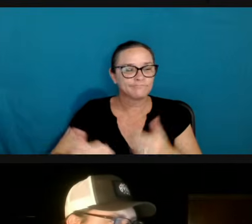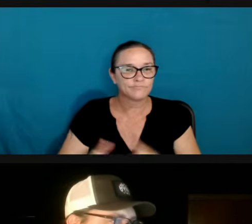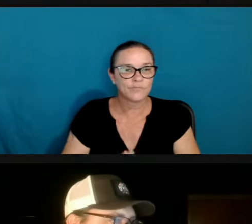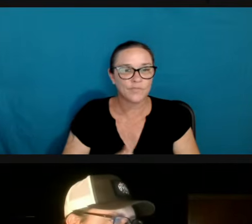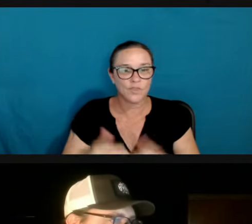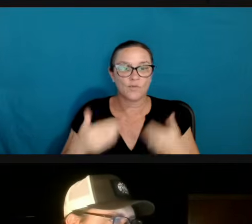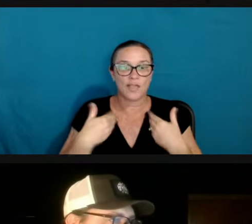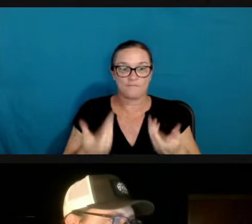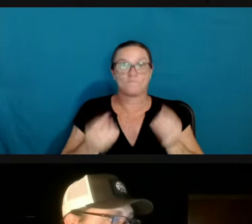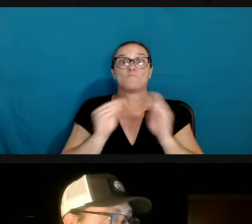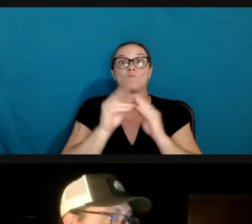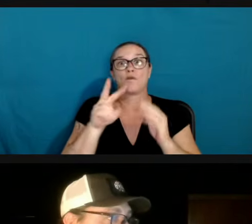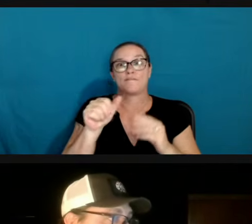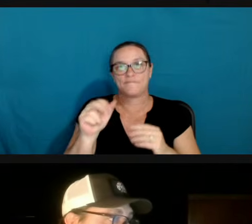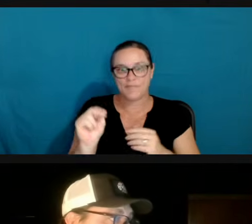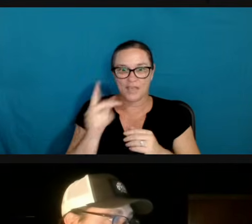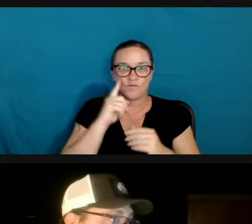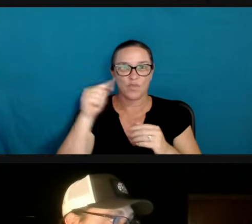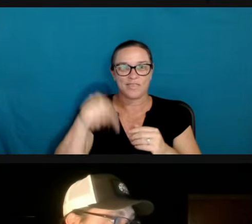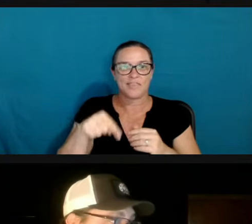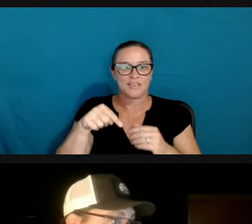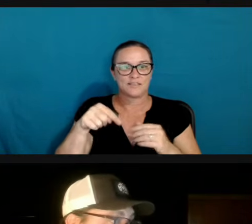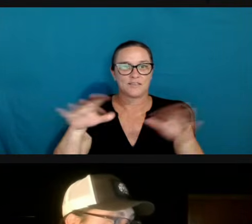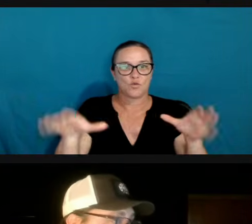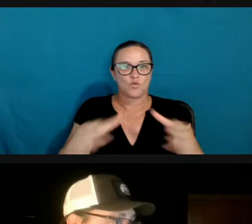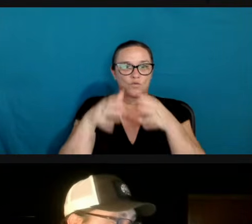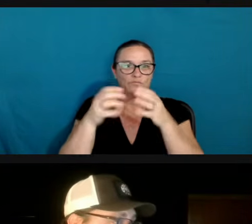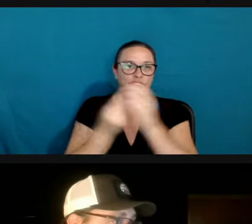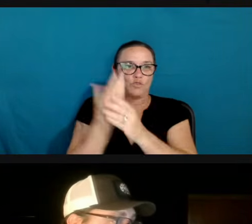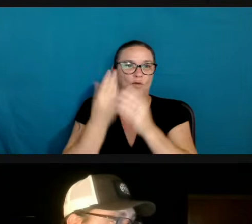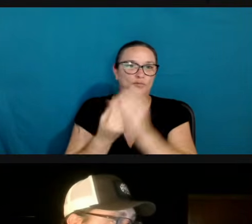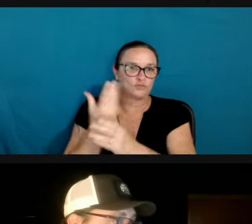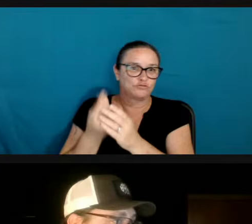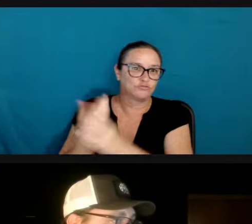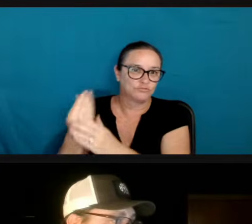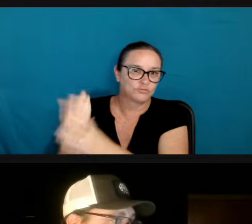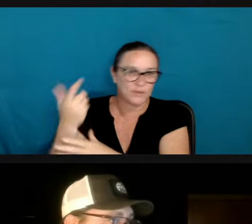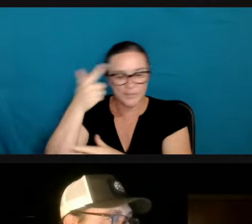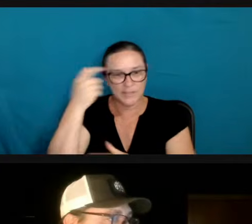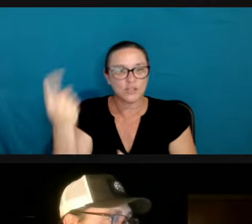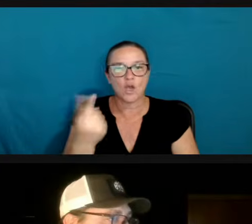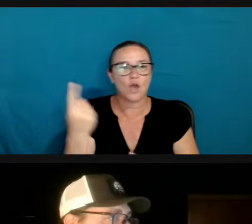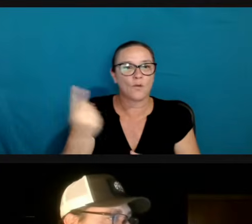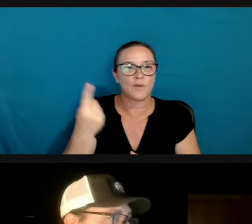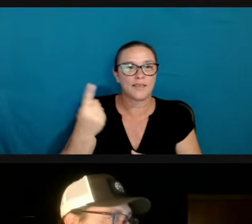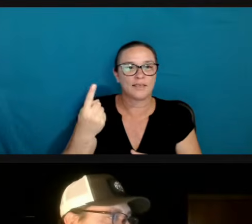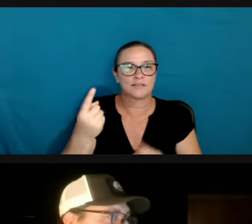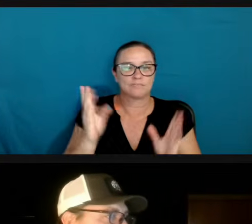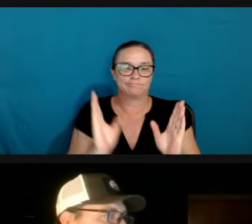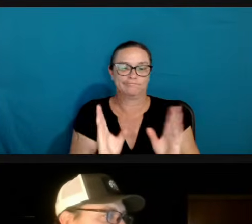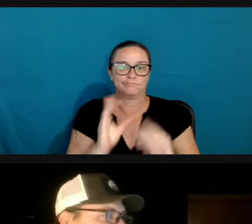vans for this episode, right? This episodic eruption, because it's always in that territory.